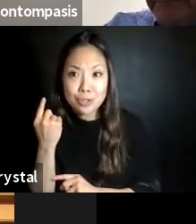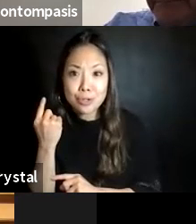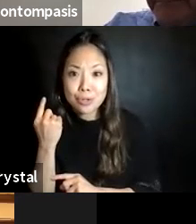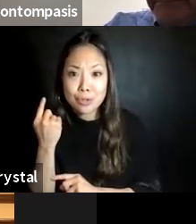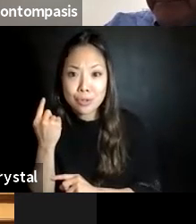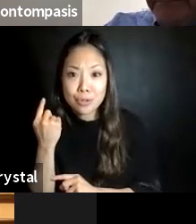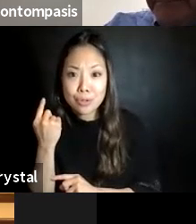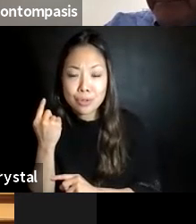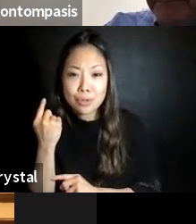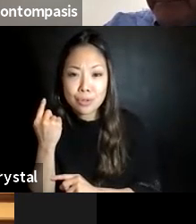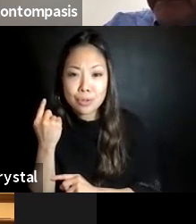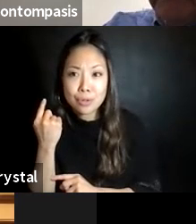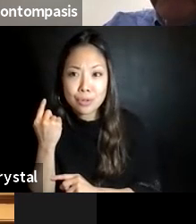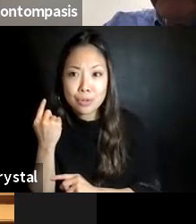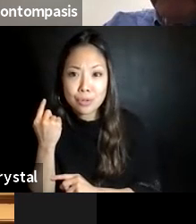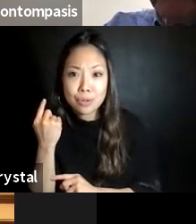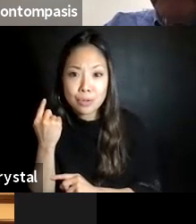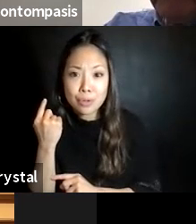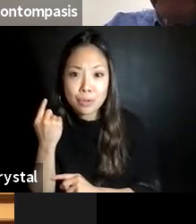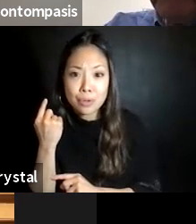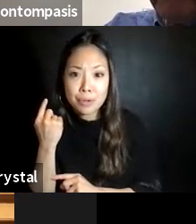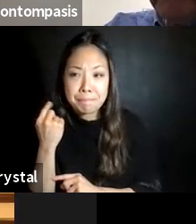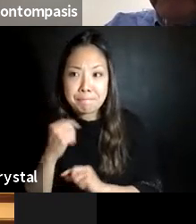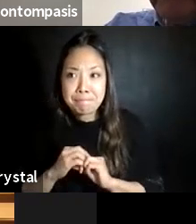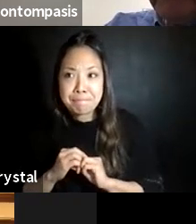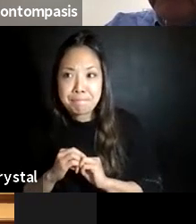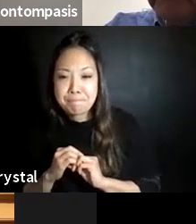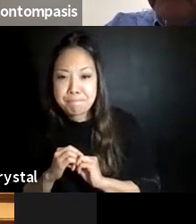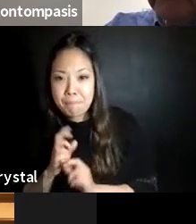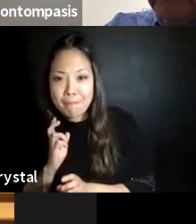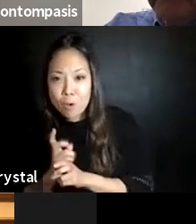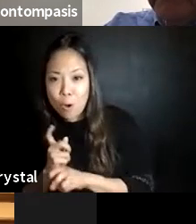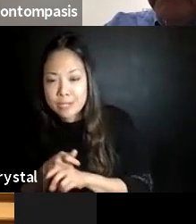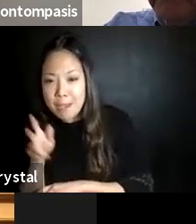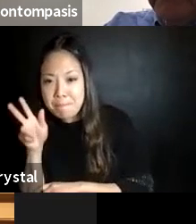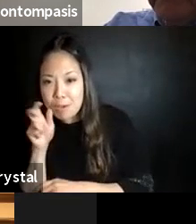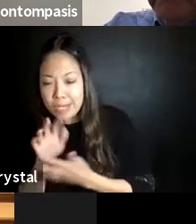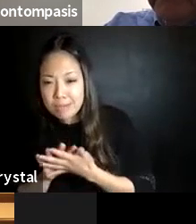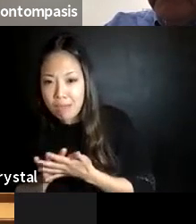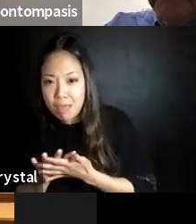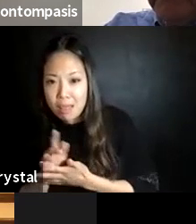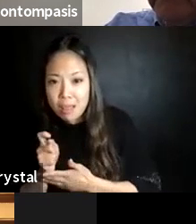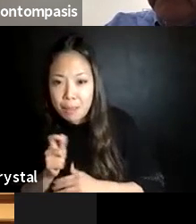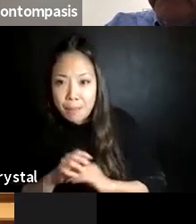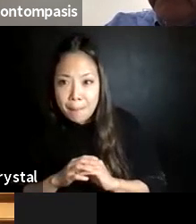committee decided to implement the temporary admission